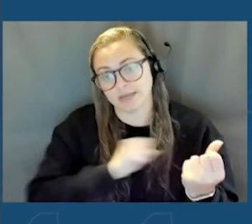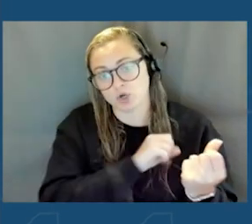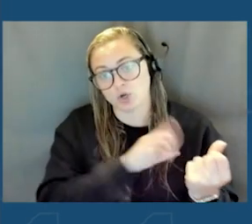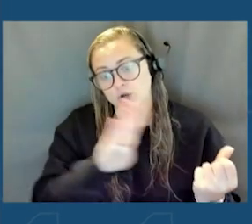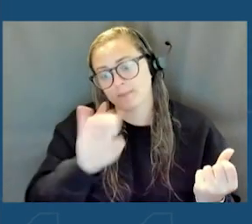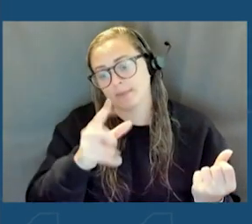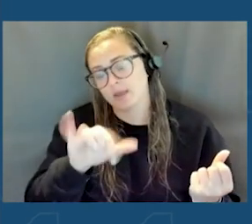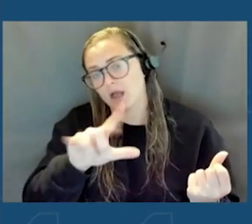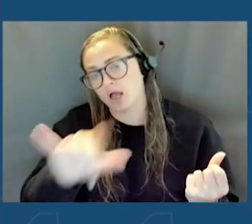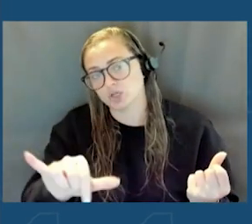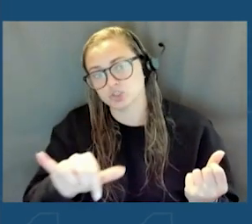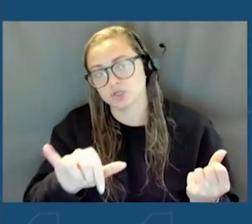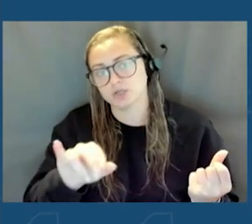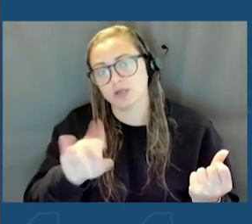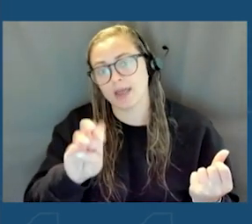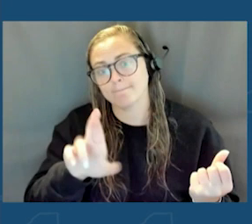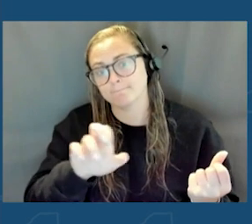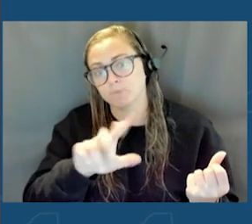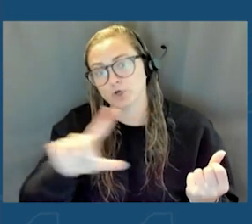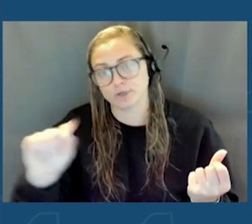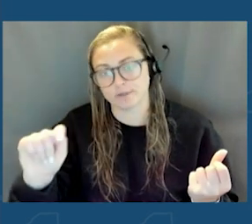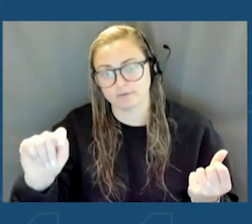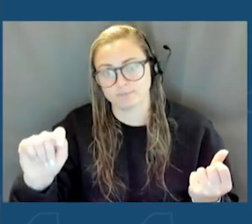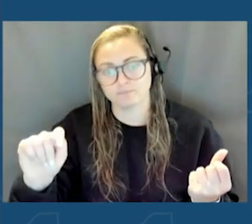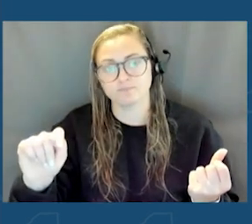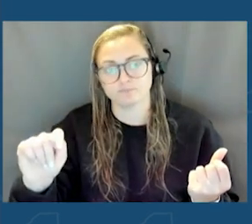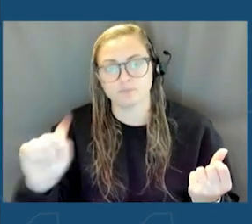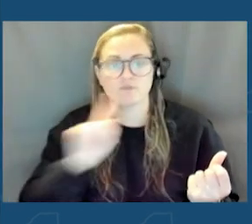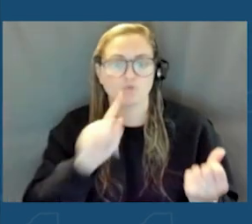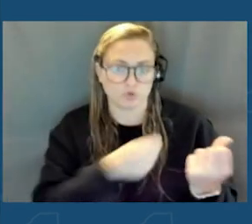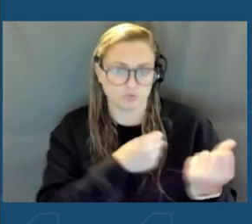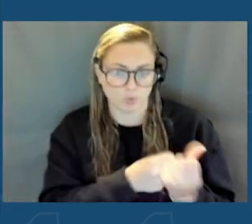of the Assembly Burdick for your support in this legislation.